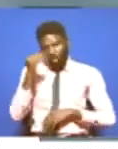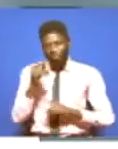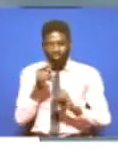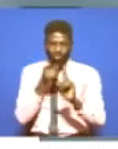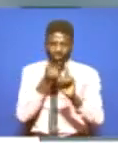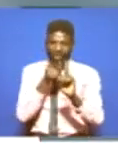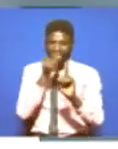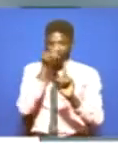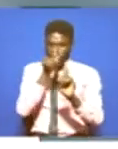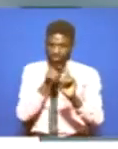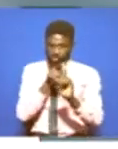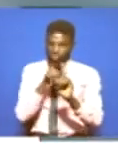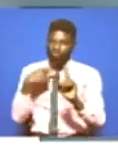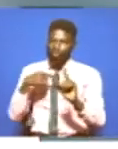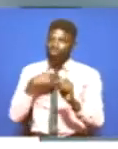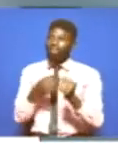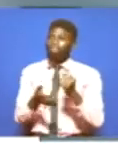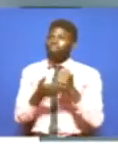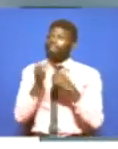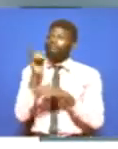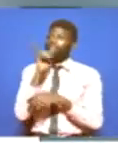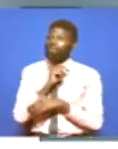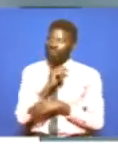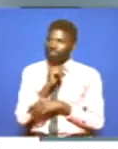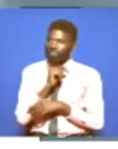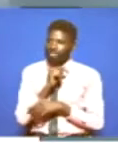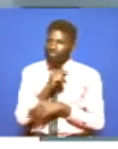person. We have assistance from Galos.